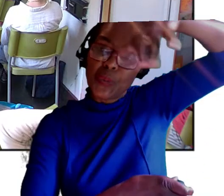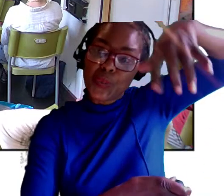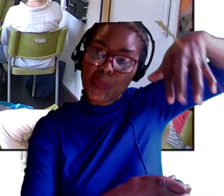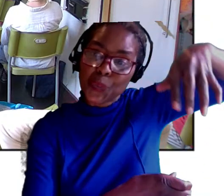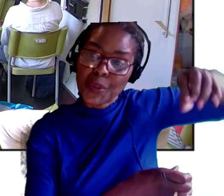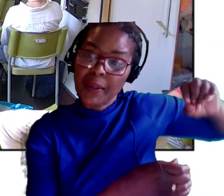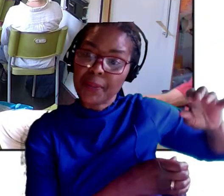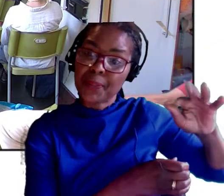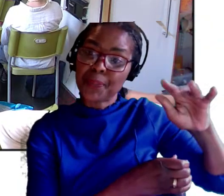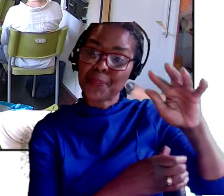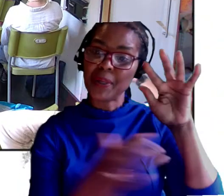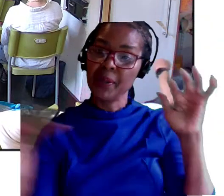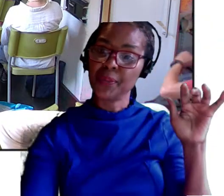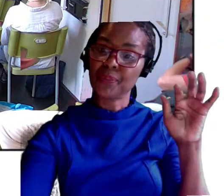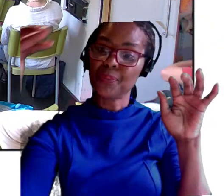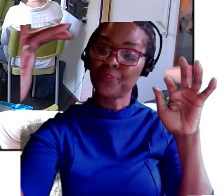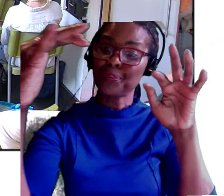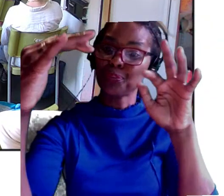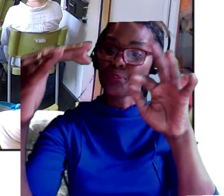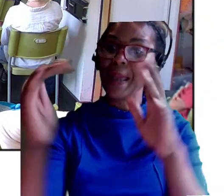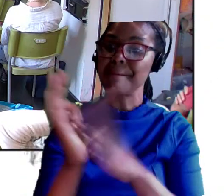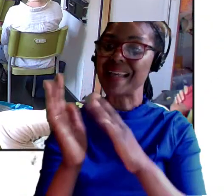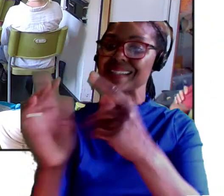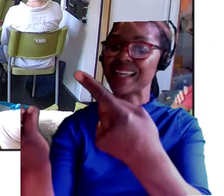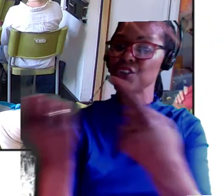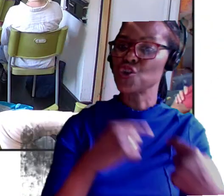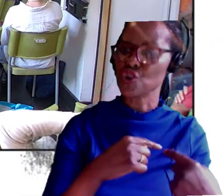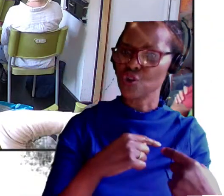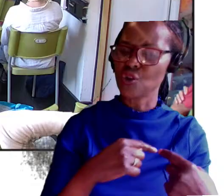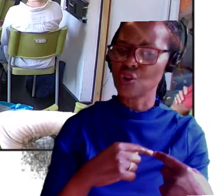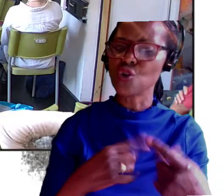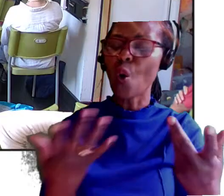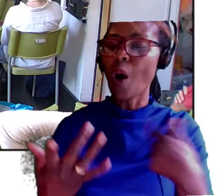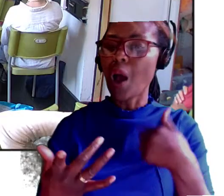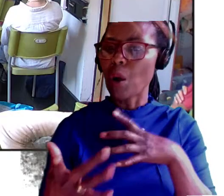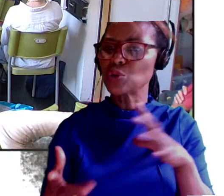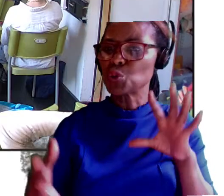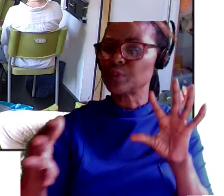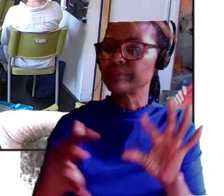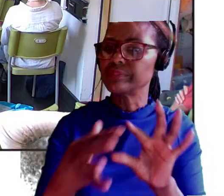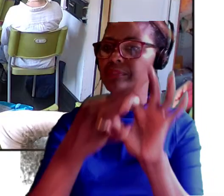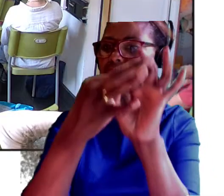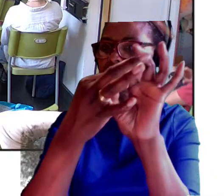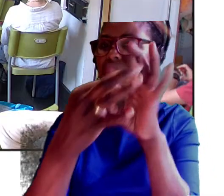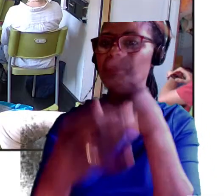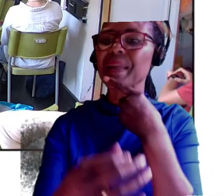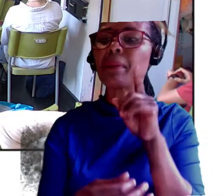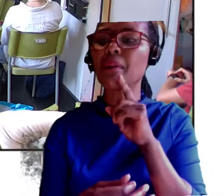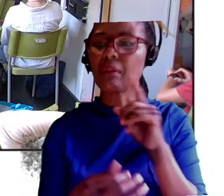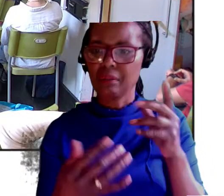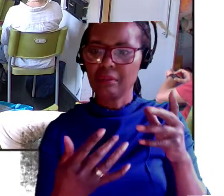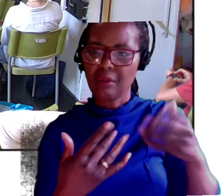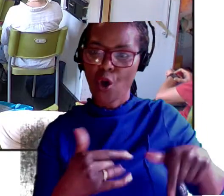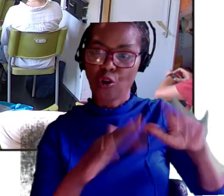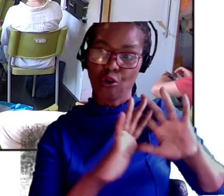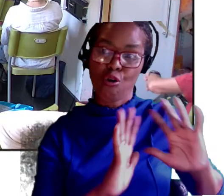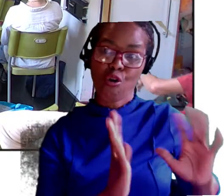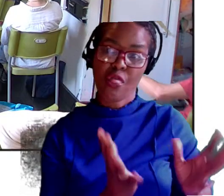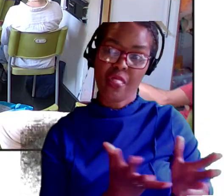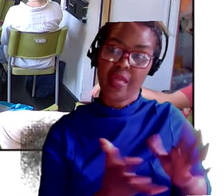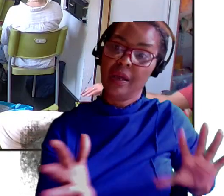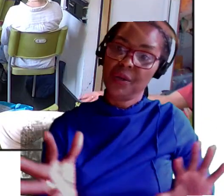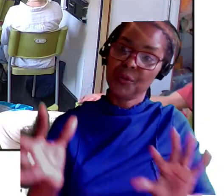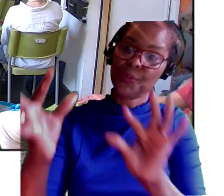making sure that people could still keep in touch with the ones who've been left behind. So I kind of like feel like if there's anything, it's the one in